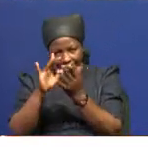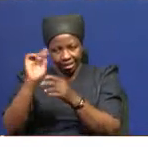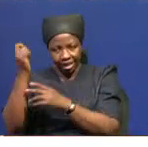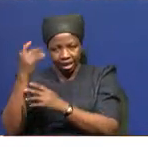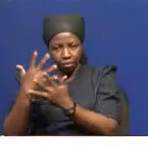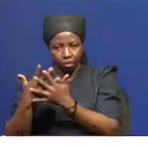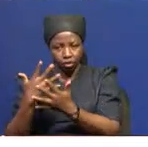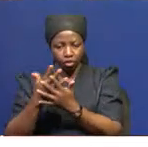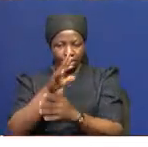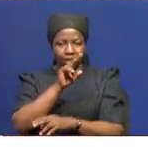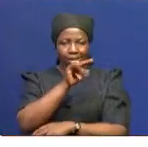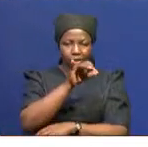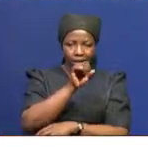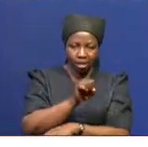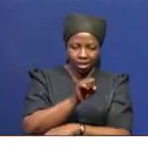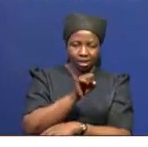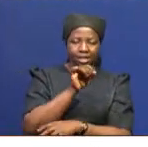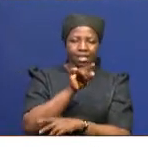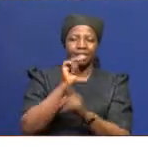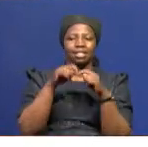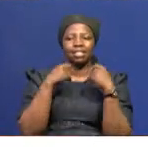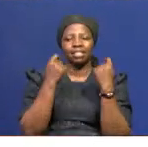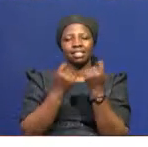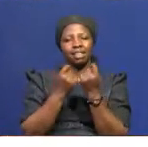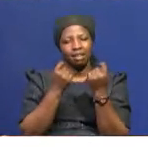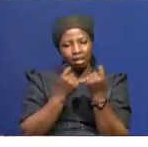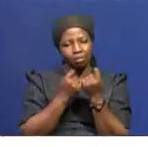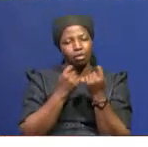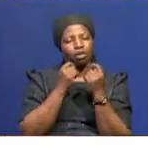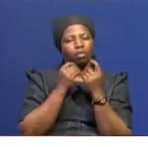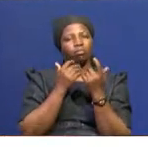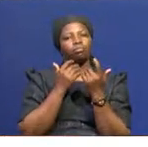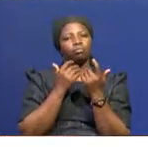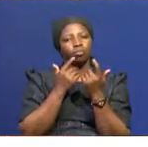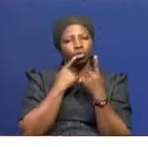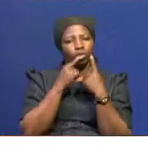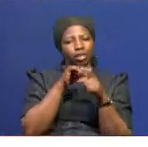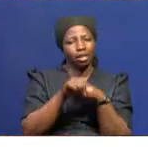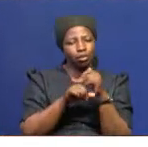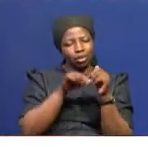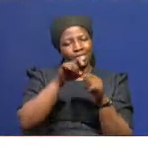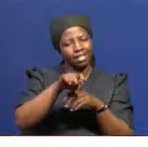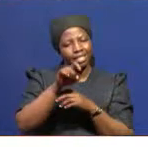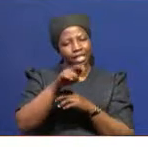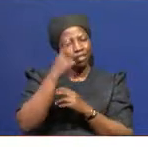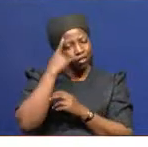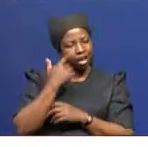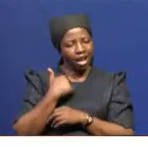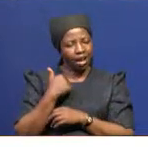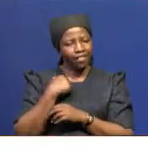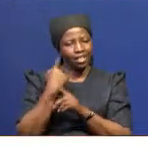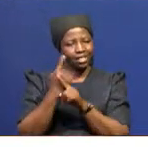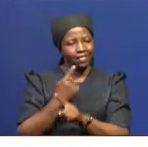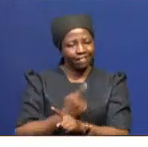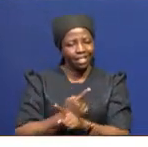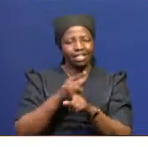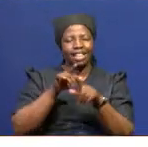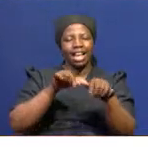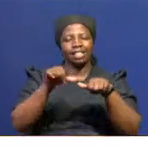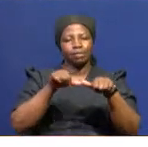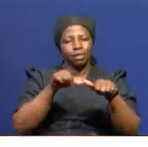Youth Service. The task force dutifully pointed to the need for several administrative, policy, and legislative